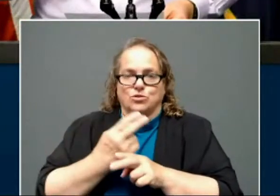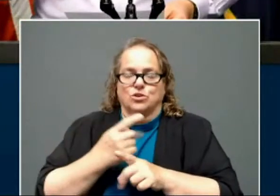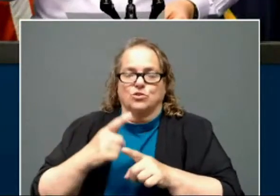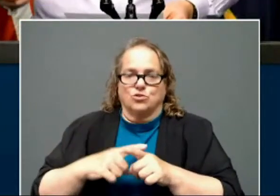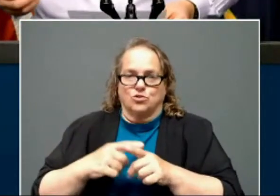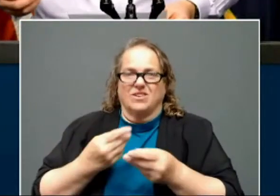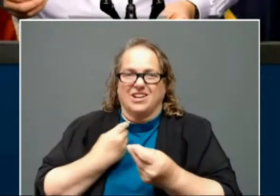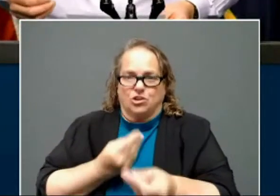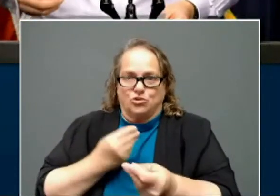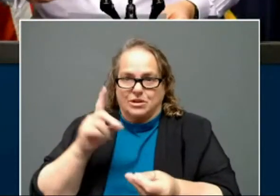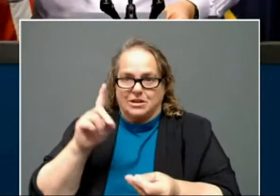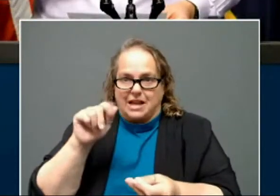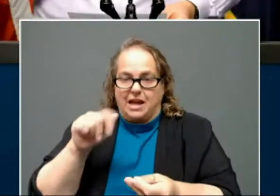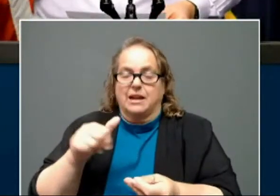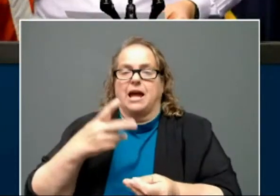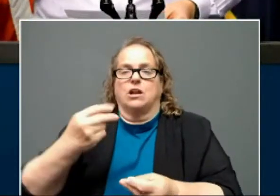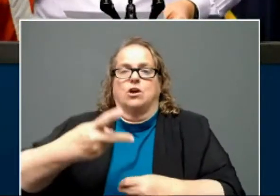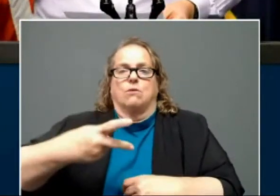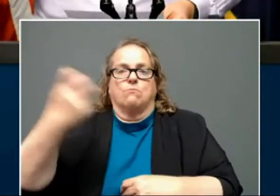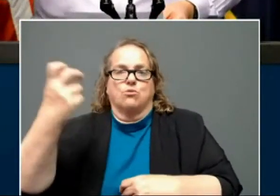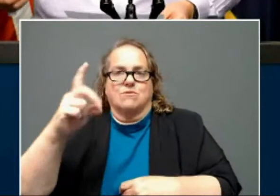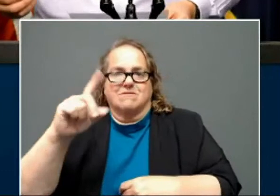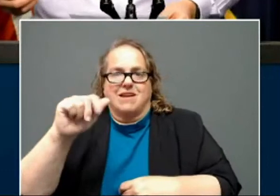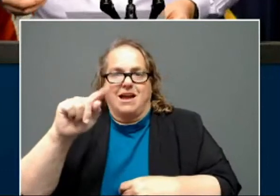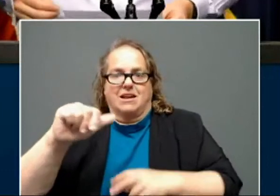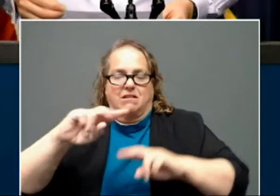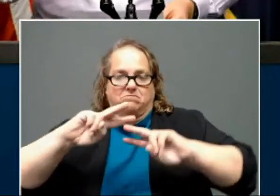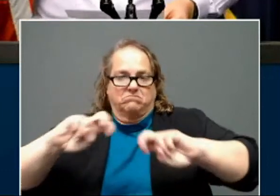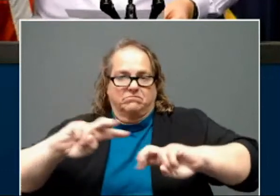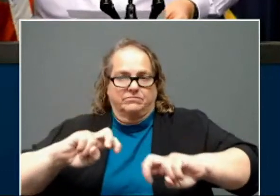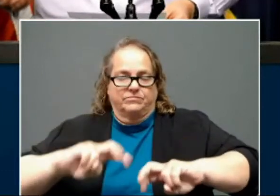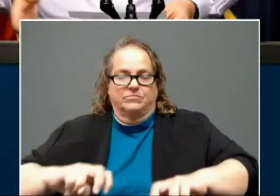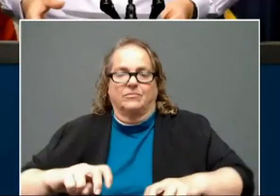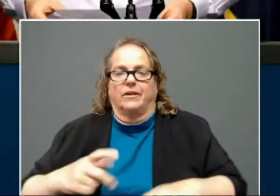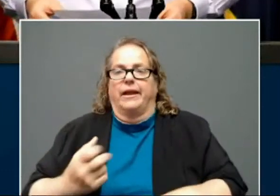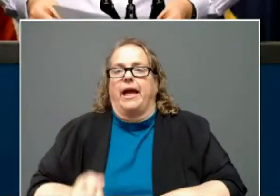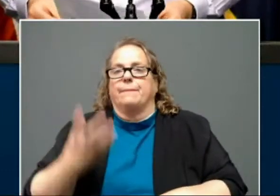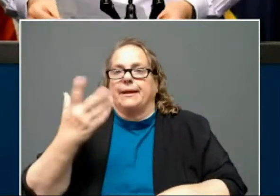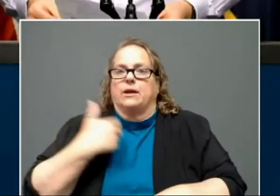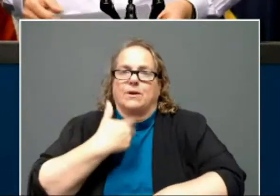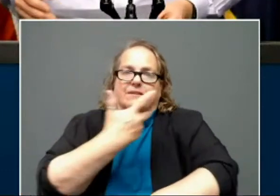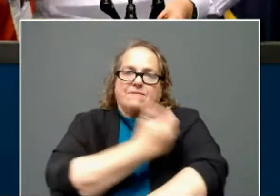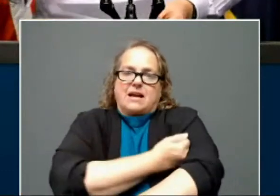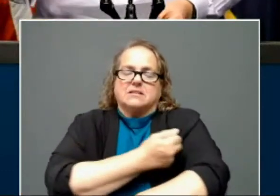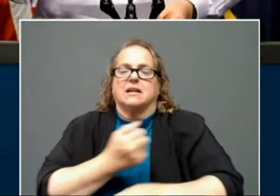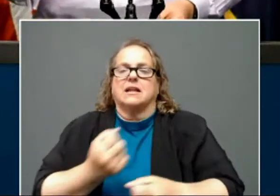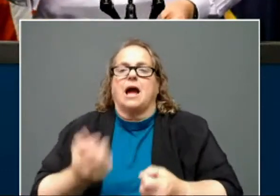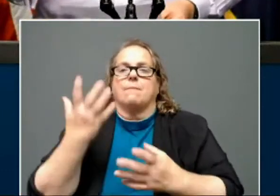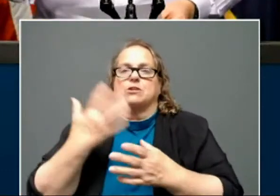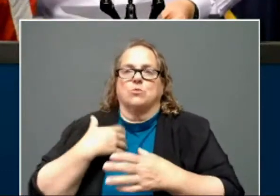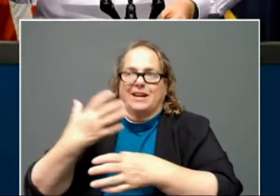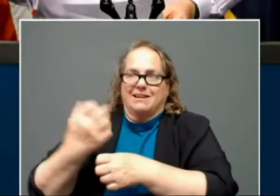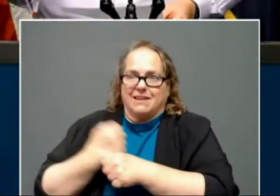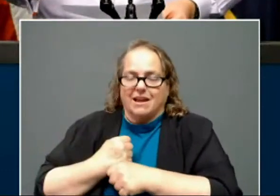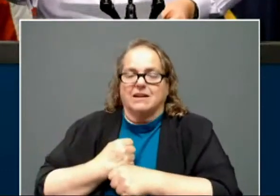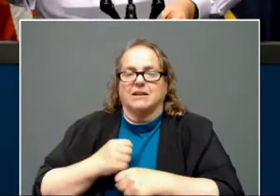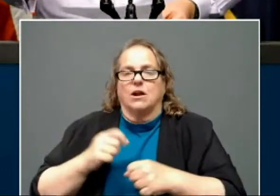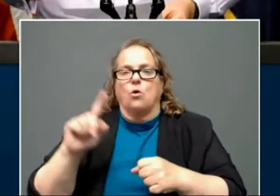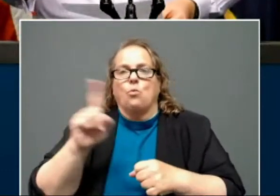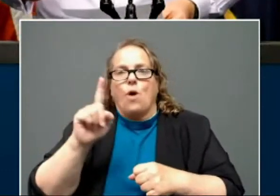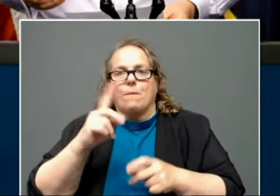track our utilization of vaccine, the number of people we vaccinated, where they've been vaccinated. This is a